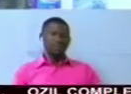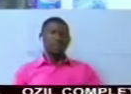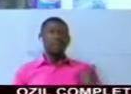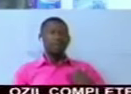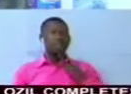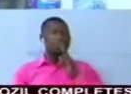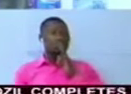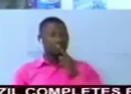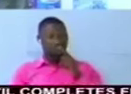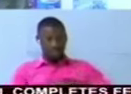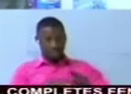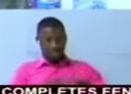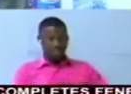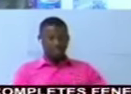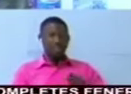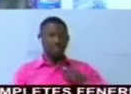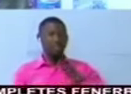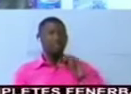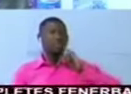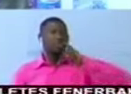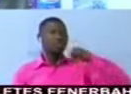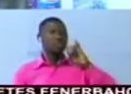those that I mentioned just here, Jim Dramé.